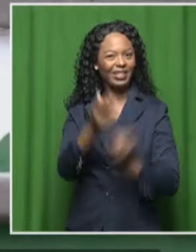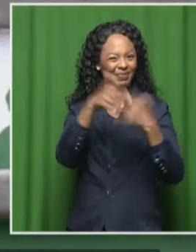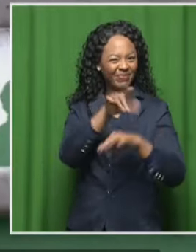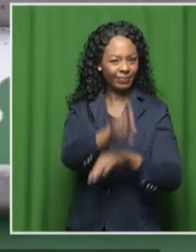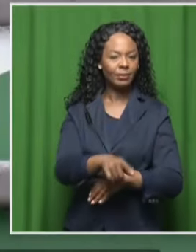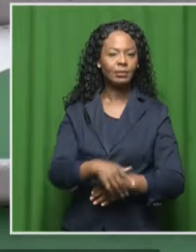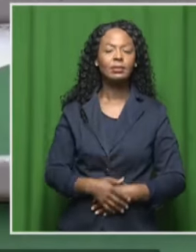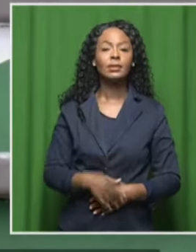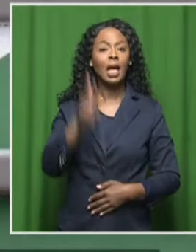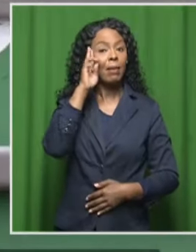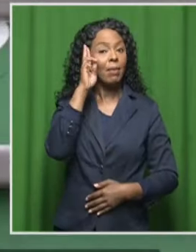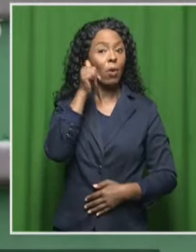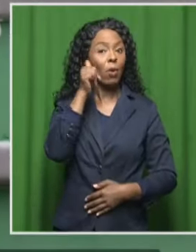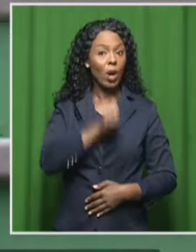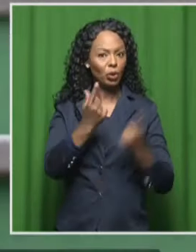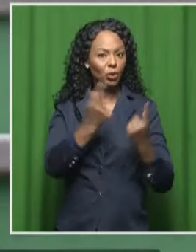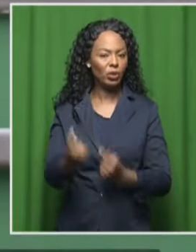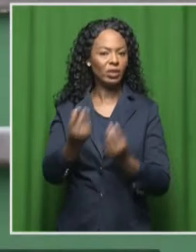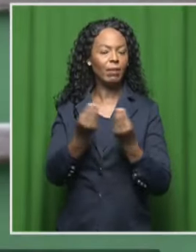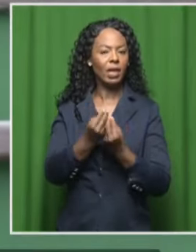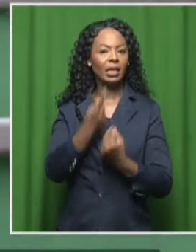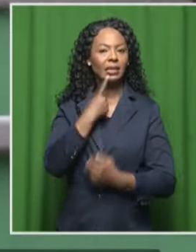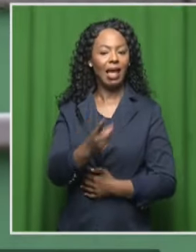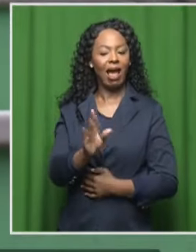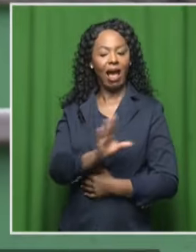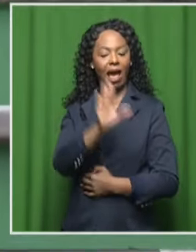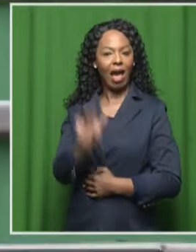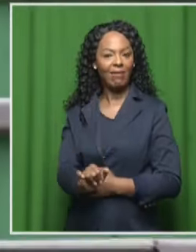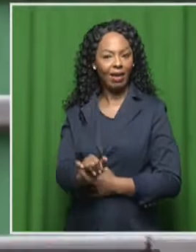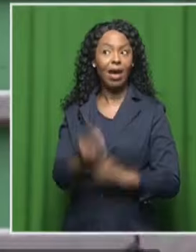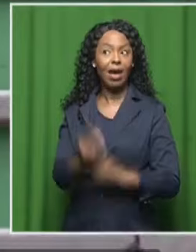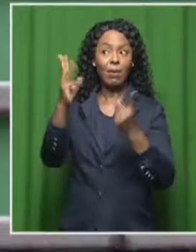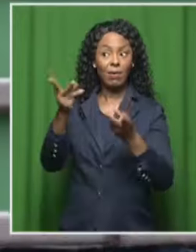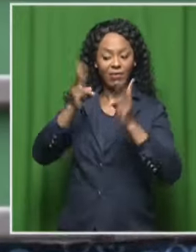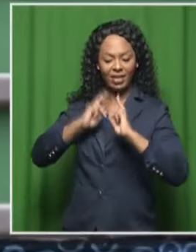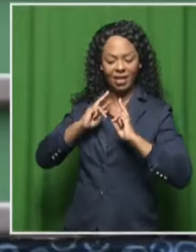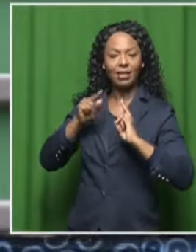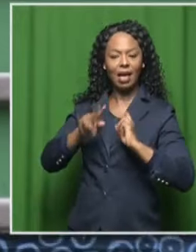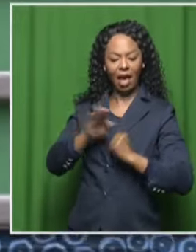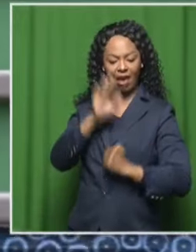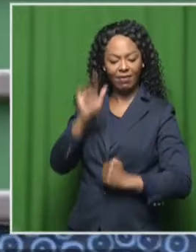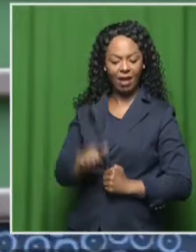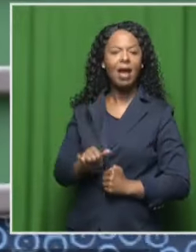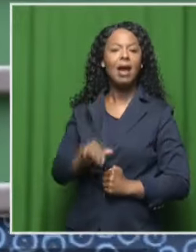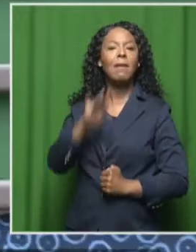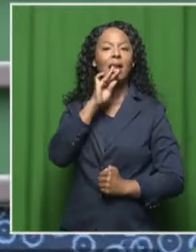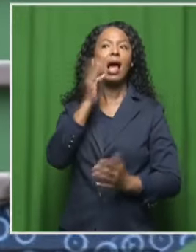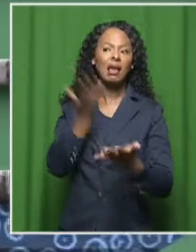you put something, say African, people, when they come to Africa, they will want to visit. They